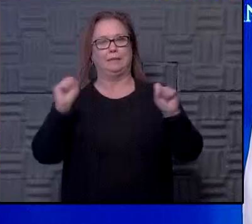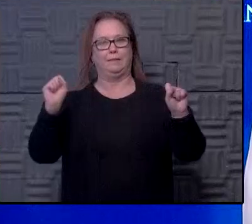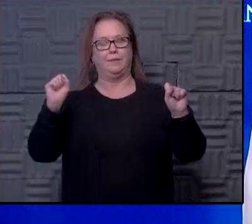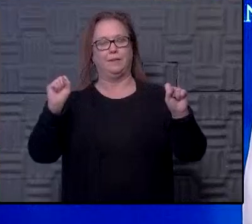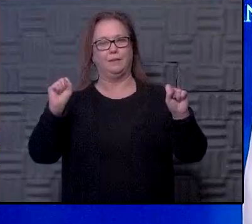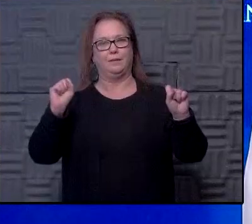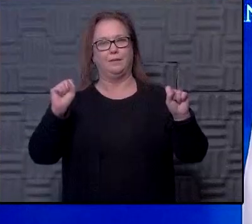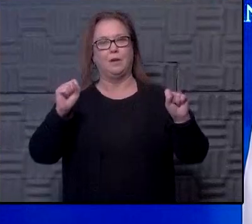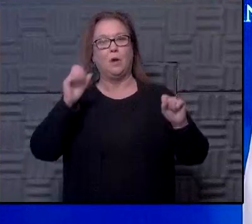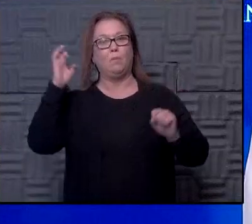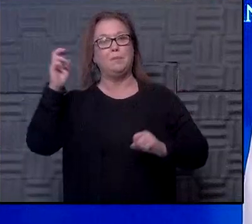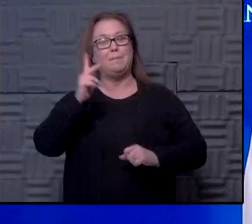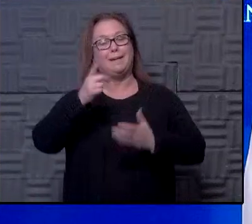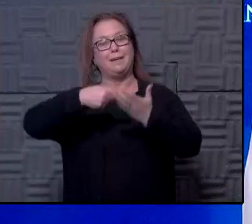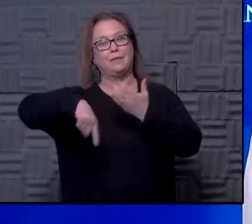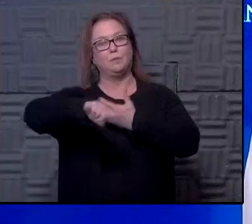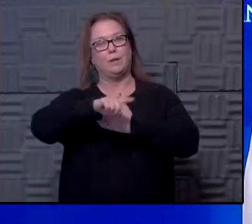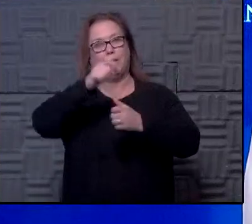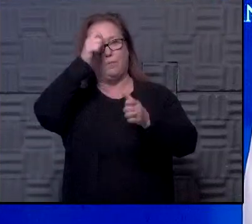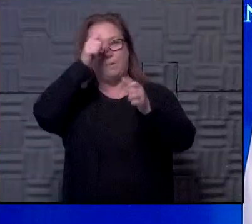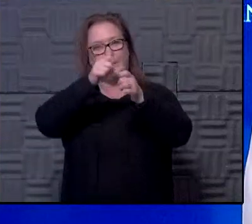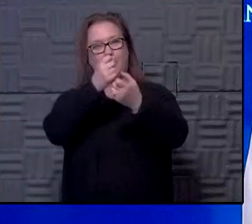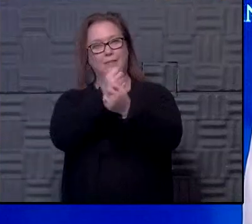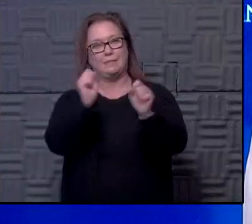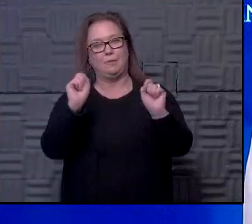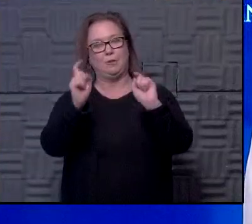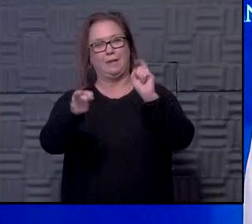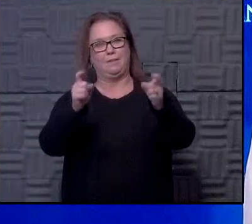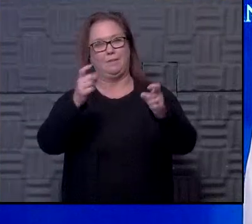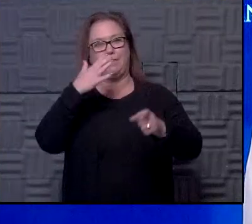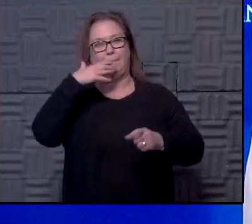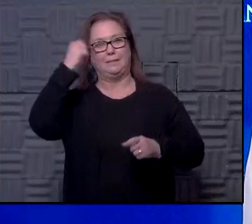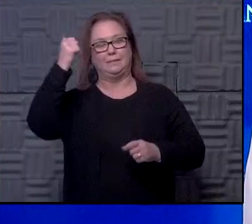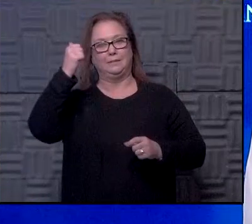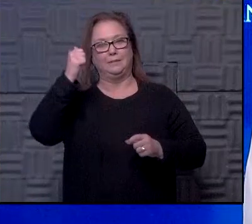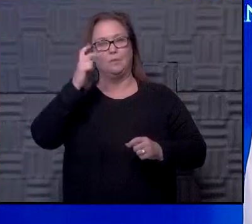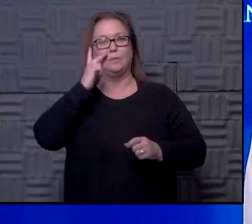back next week. Remember, the simple gifts are sometimes the best. We'll see you soon.